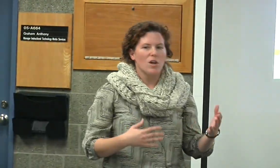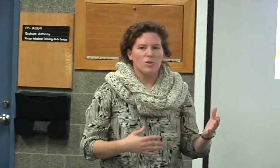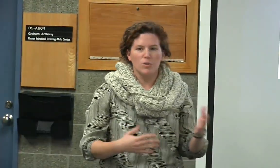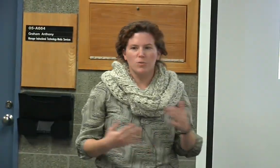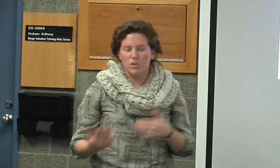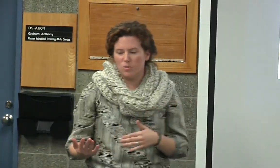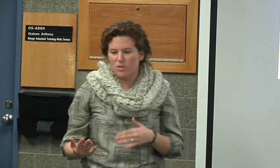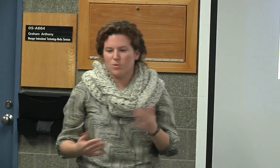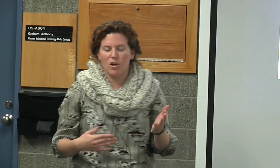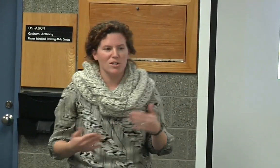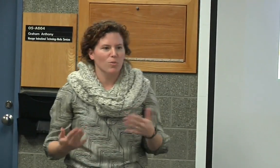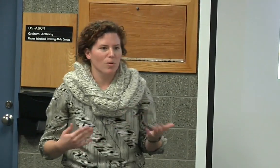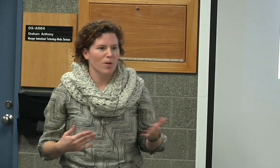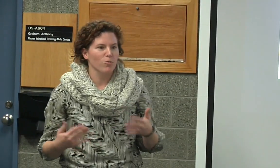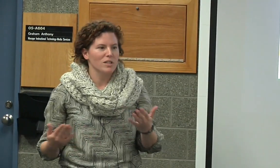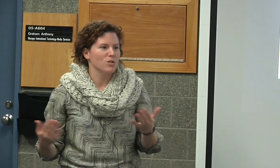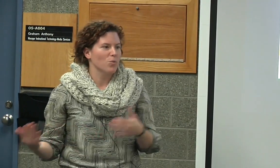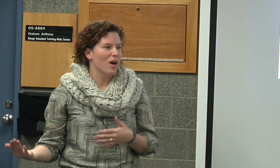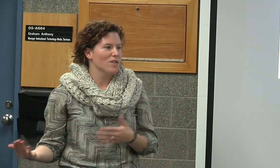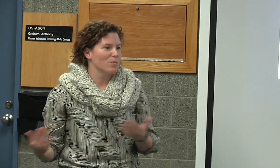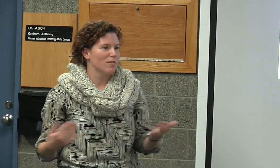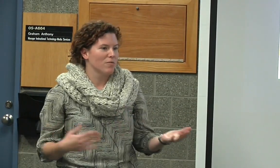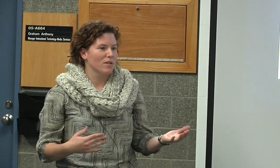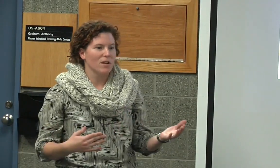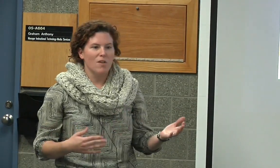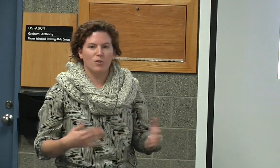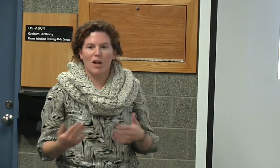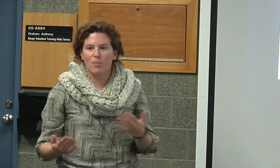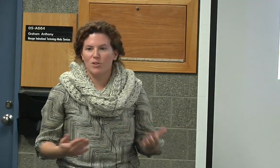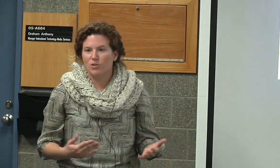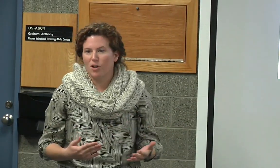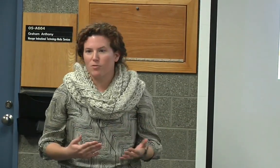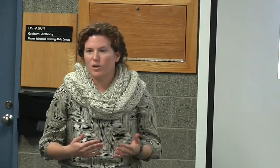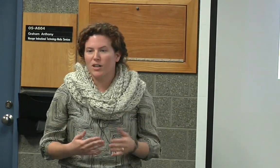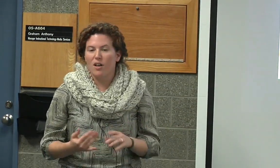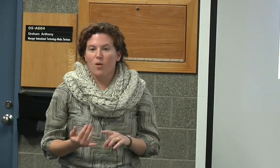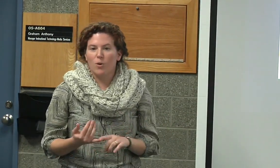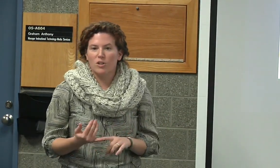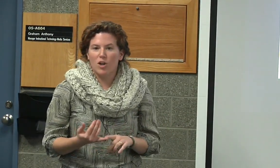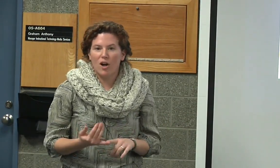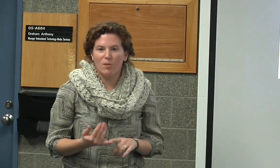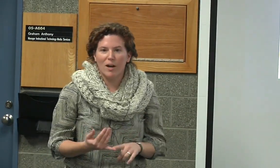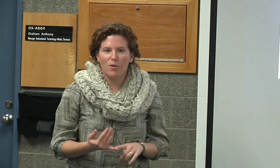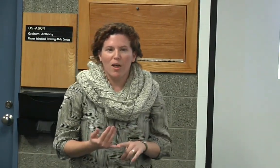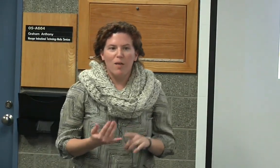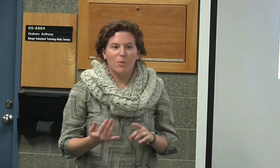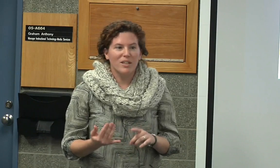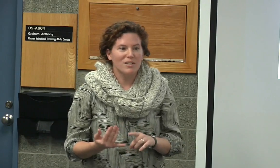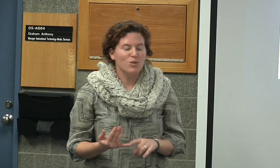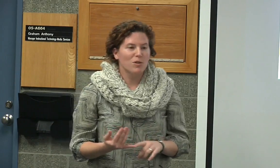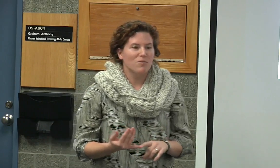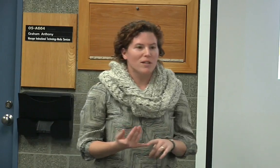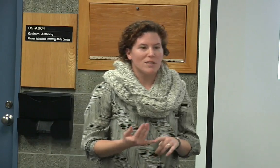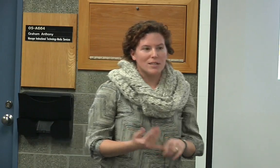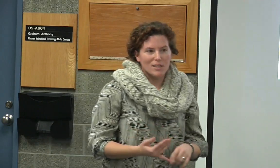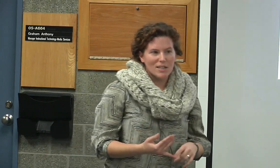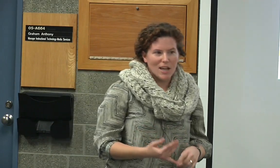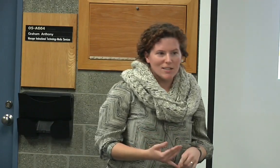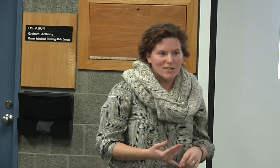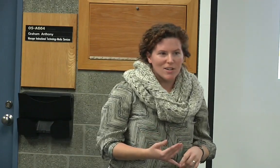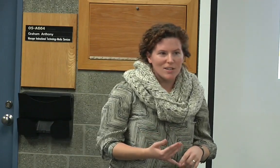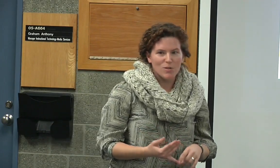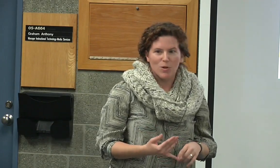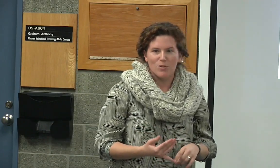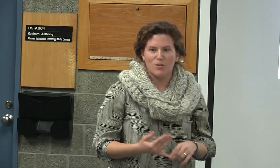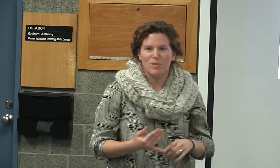experiences to students. We'll talk some more about reasons why this might fit for topics you're covering. We're going to talk about places you can find existing